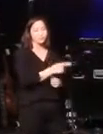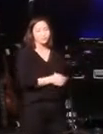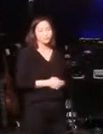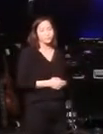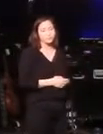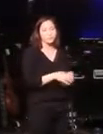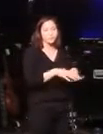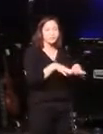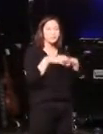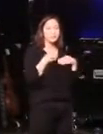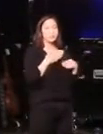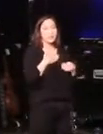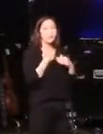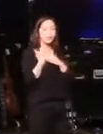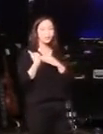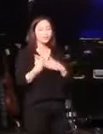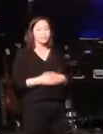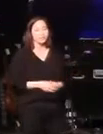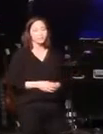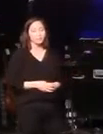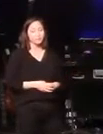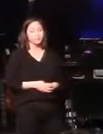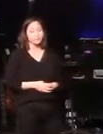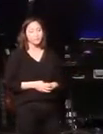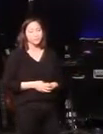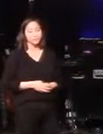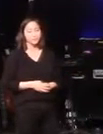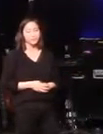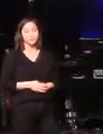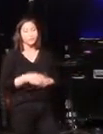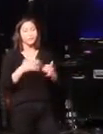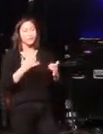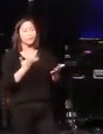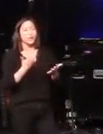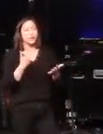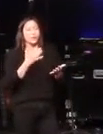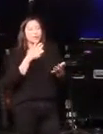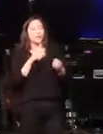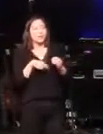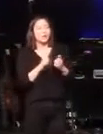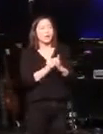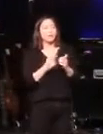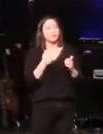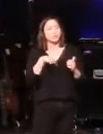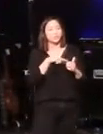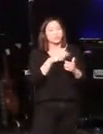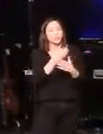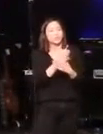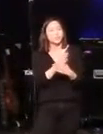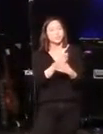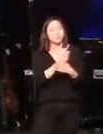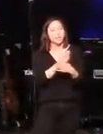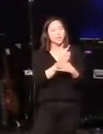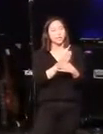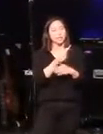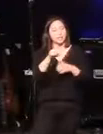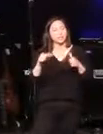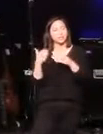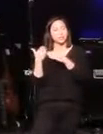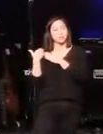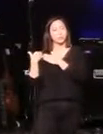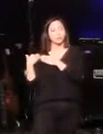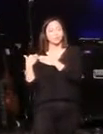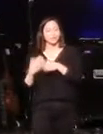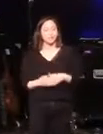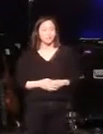And that's what we're talking about. How do we share? When we help the shoguns in Russia, how do we share?